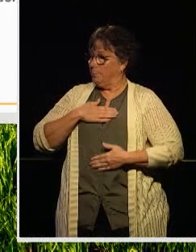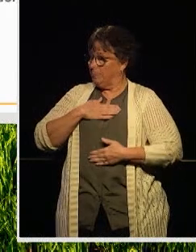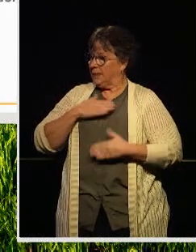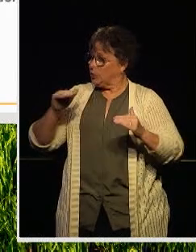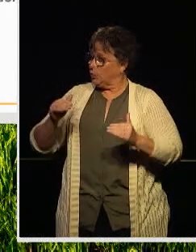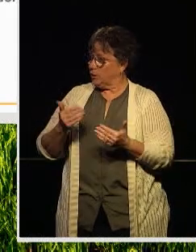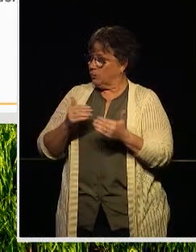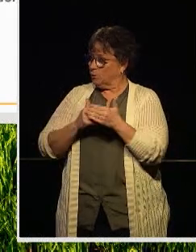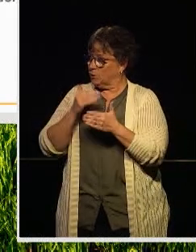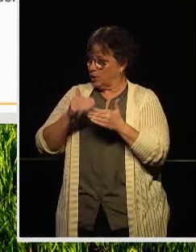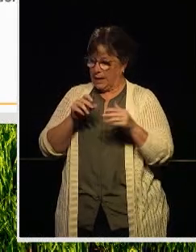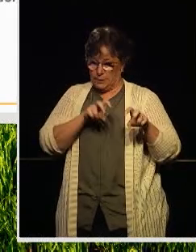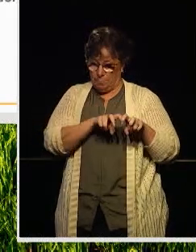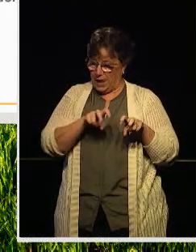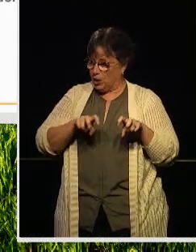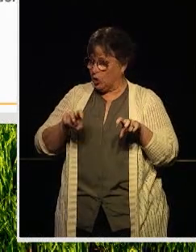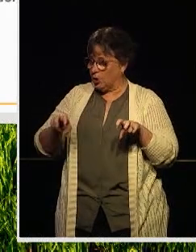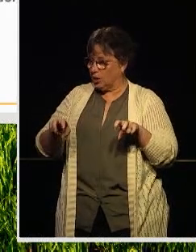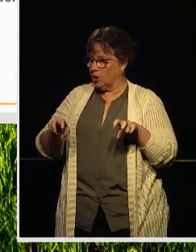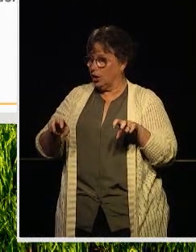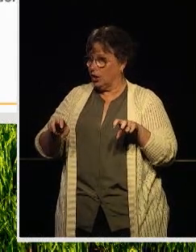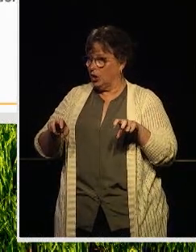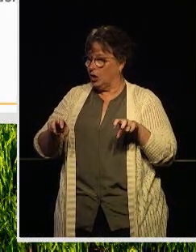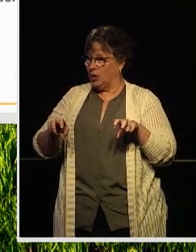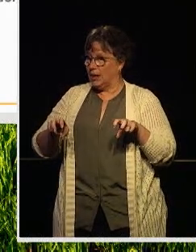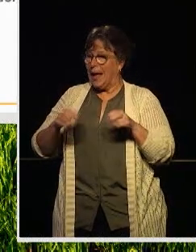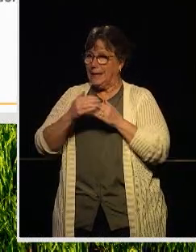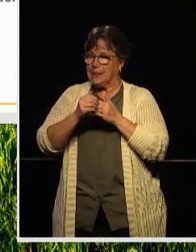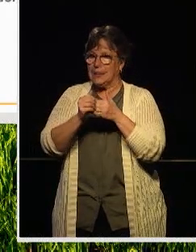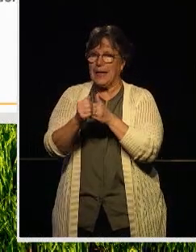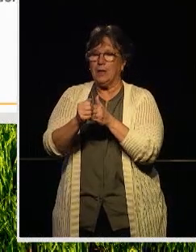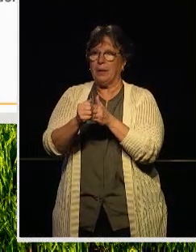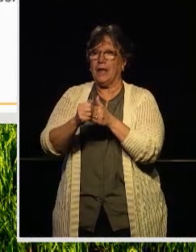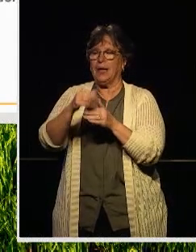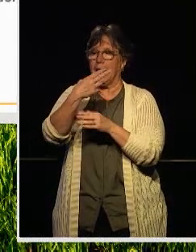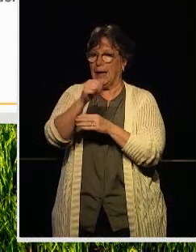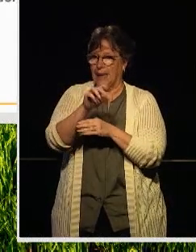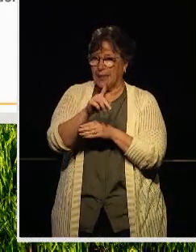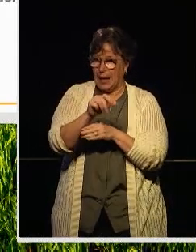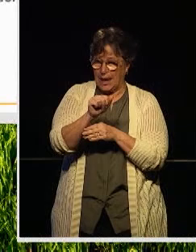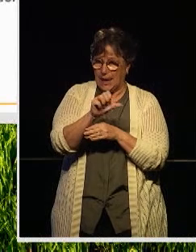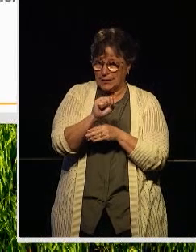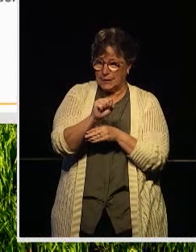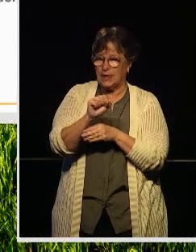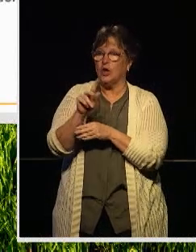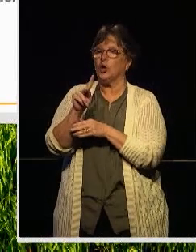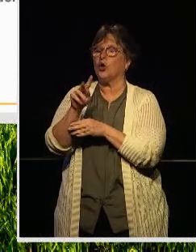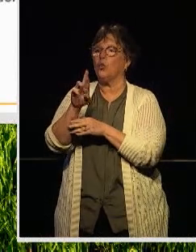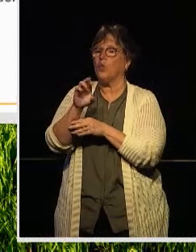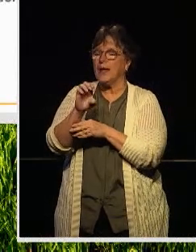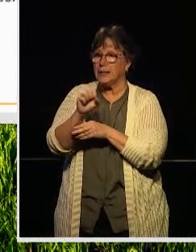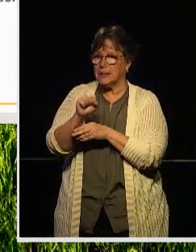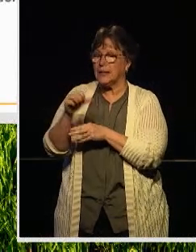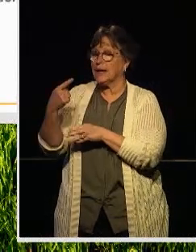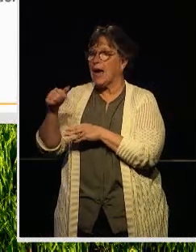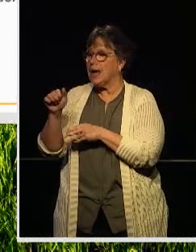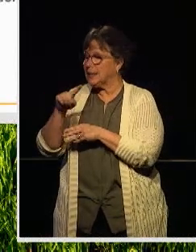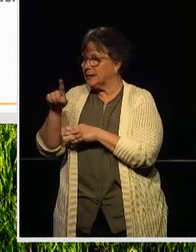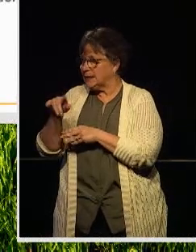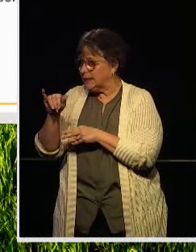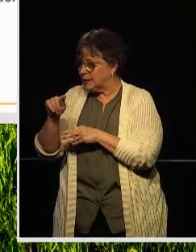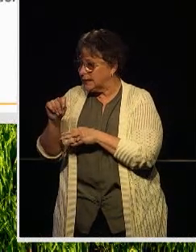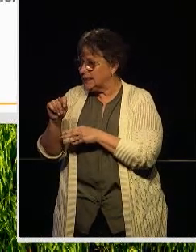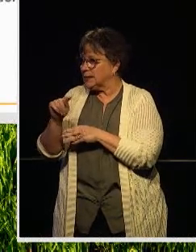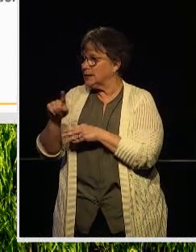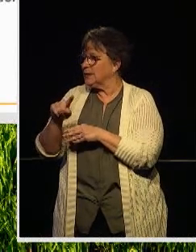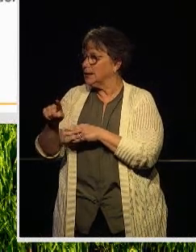our next panel, and it's led by Hadas Kress-Gazit to consider the